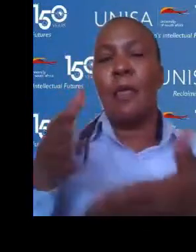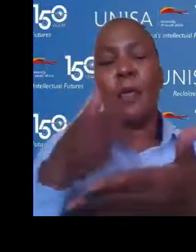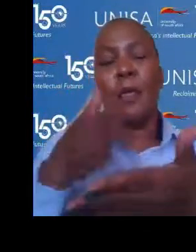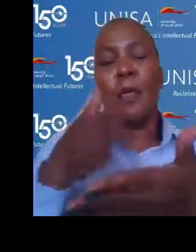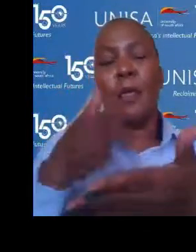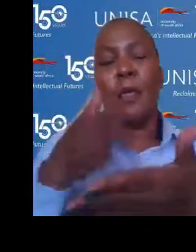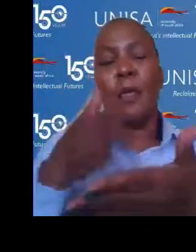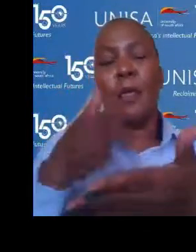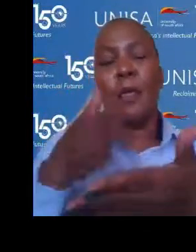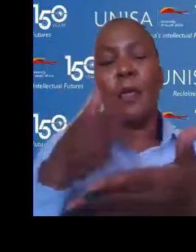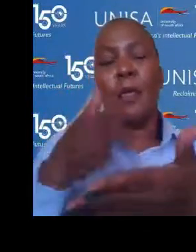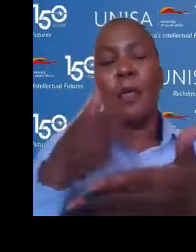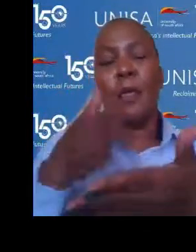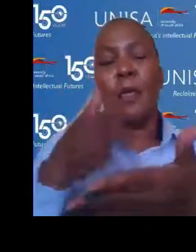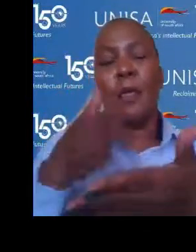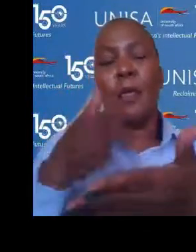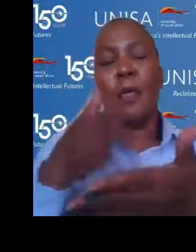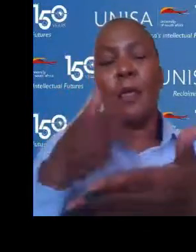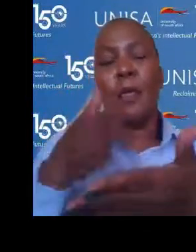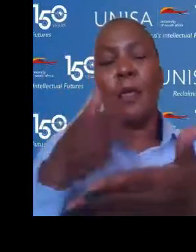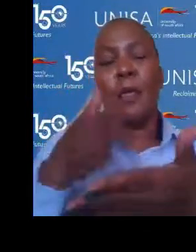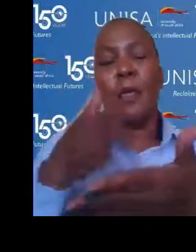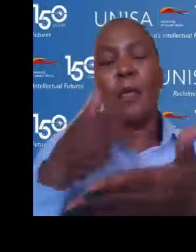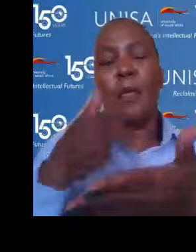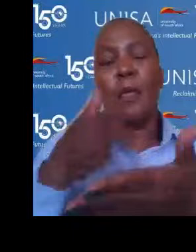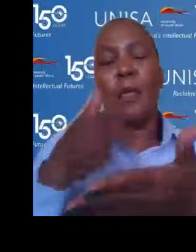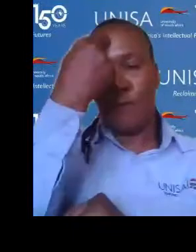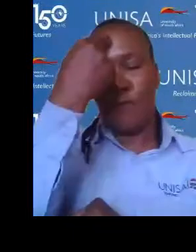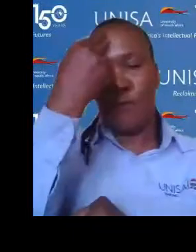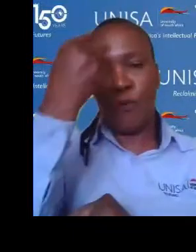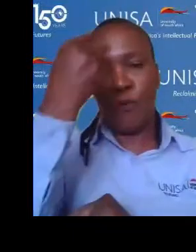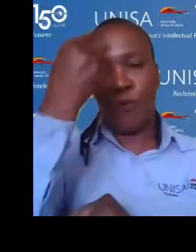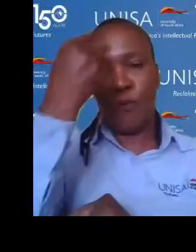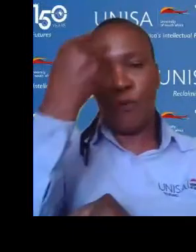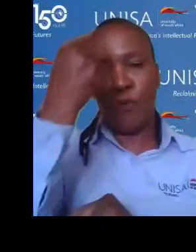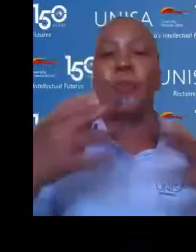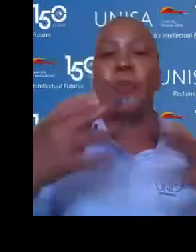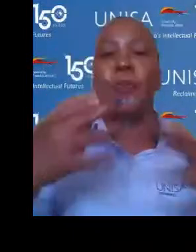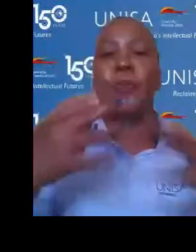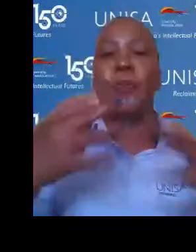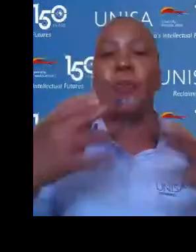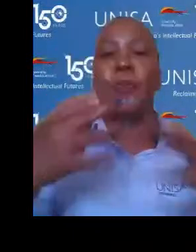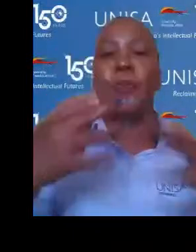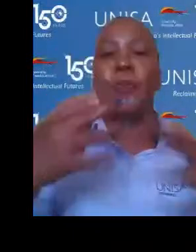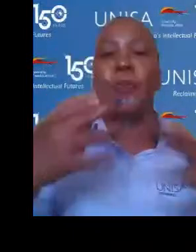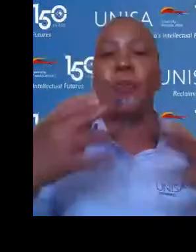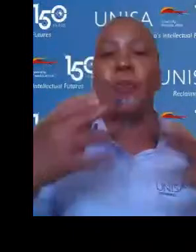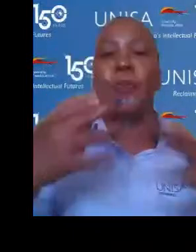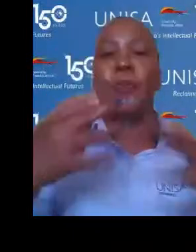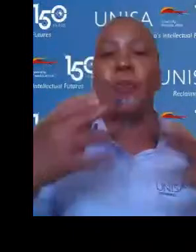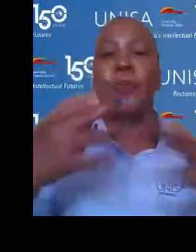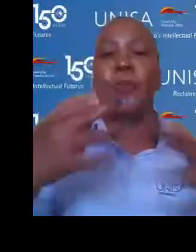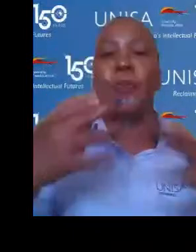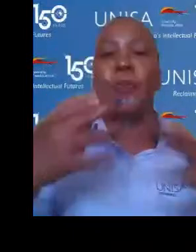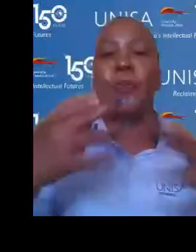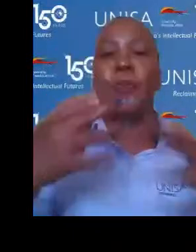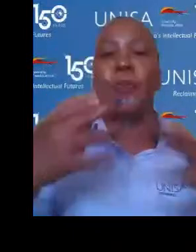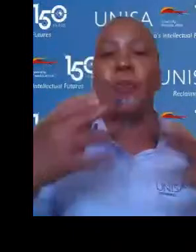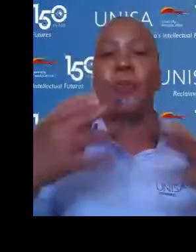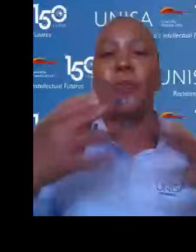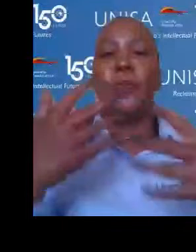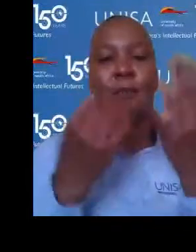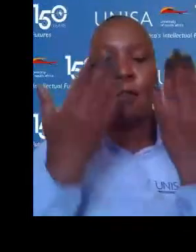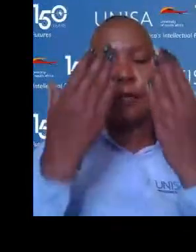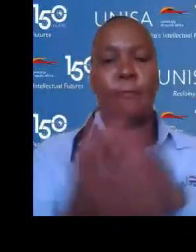time management in the 10 o'clock session. It's important to make sure you have enough time for your modules.